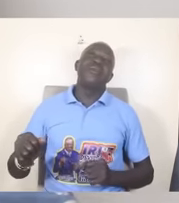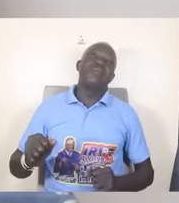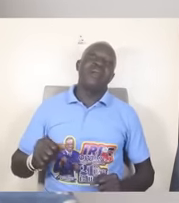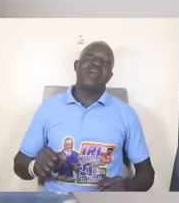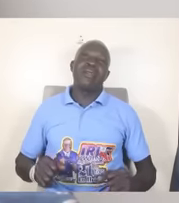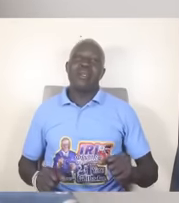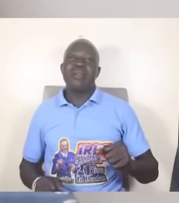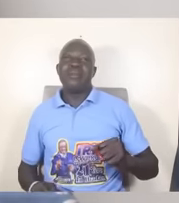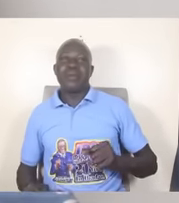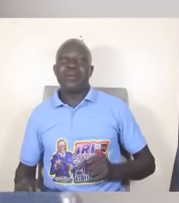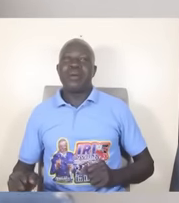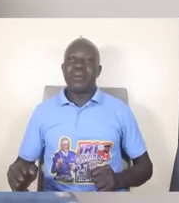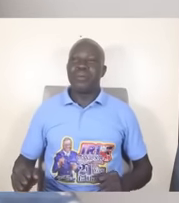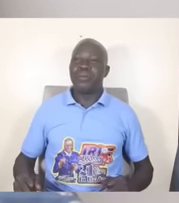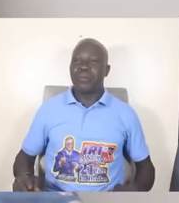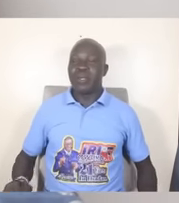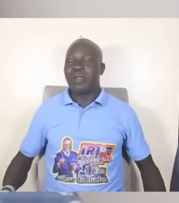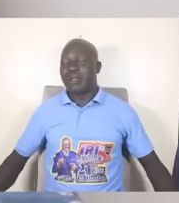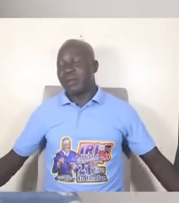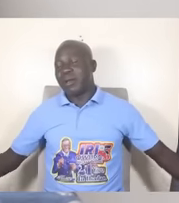to ti wa ni ti wa